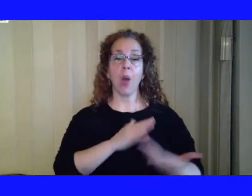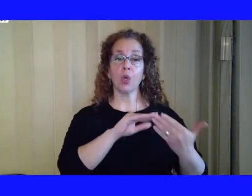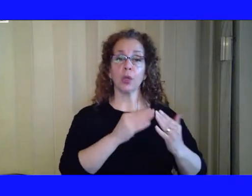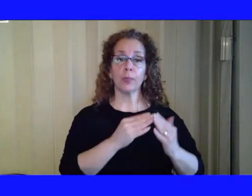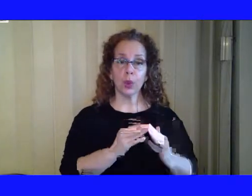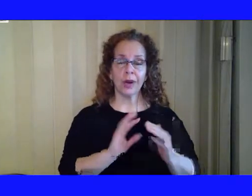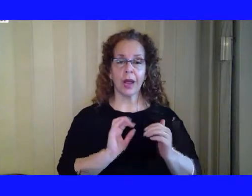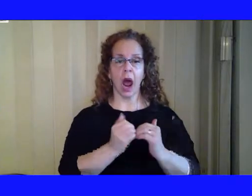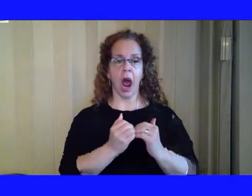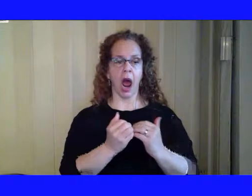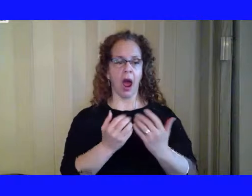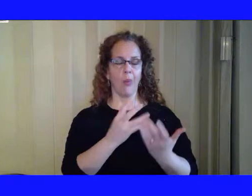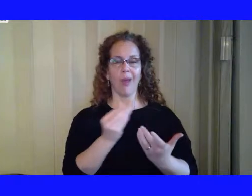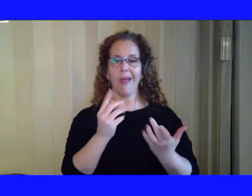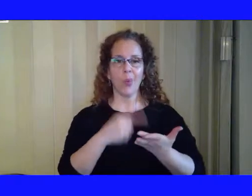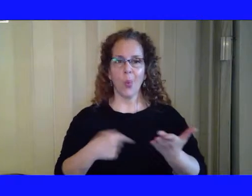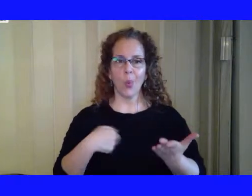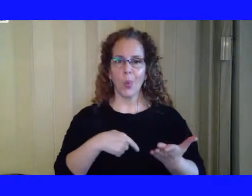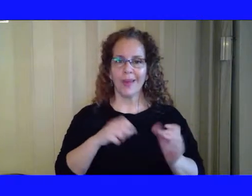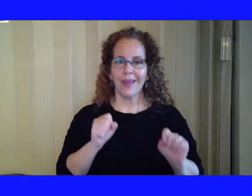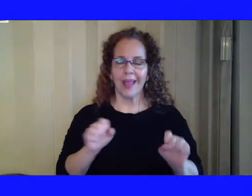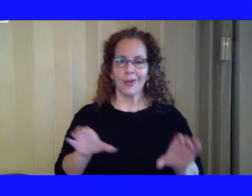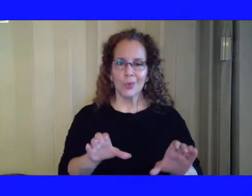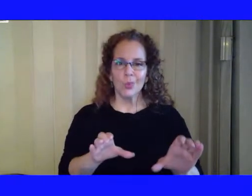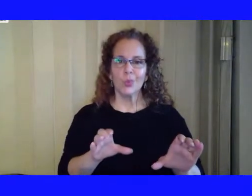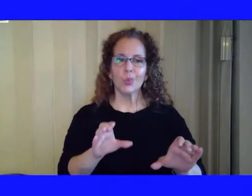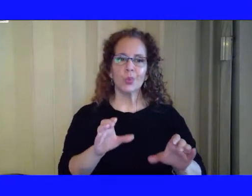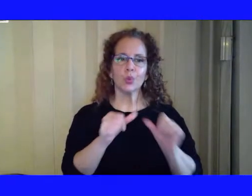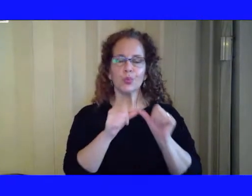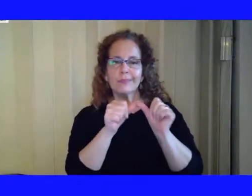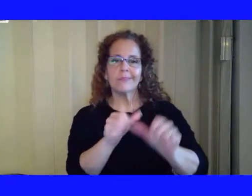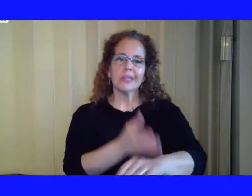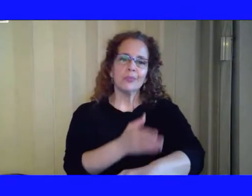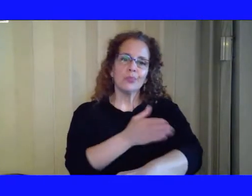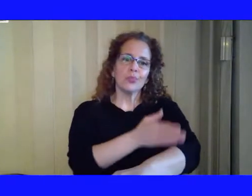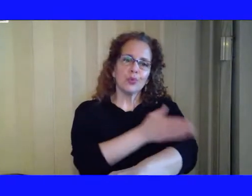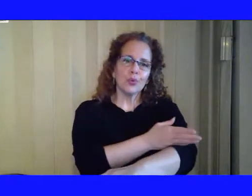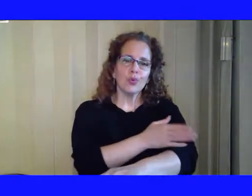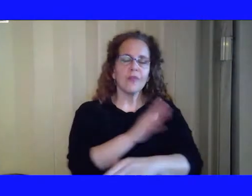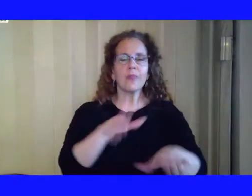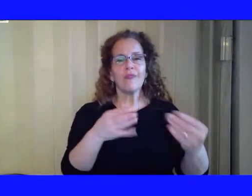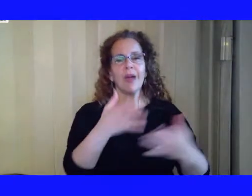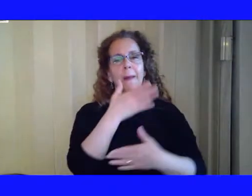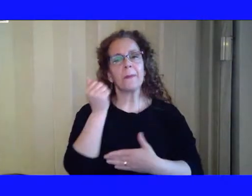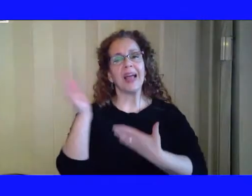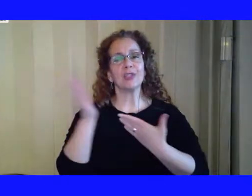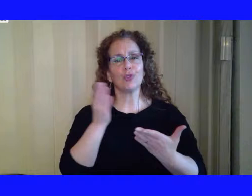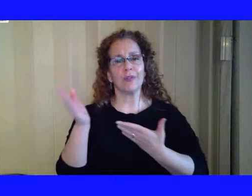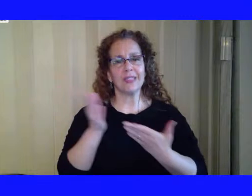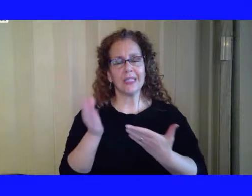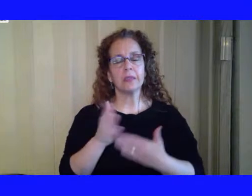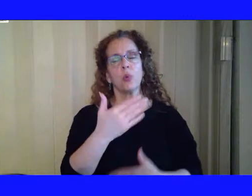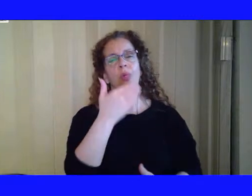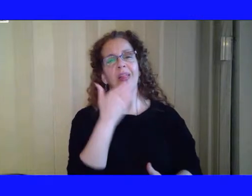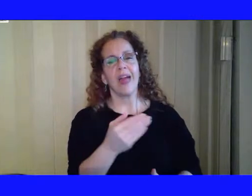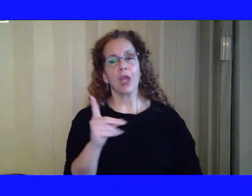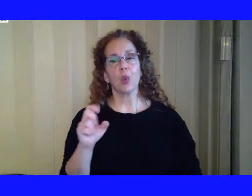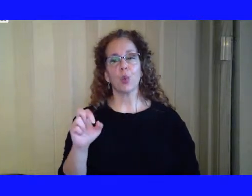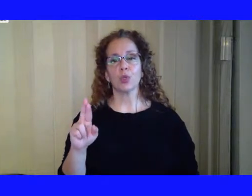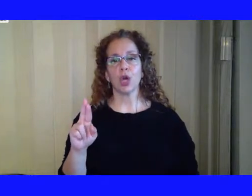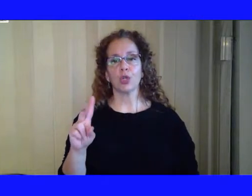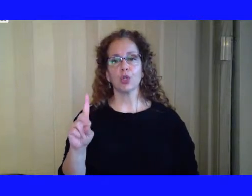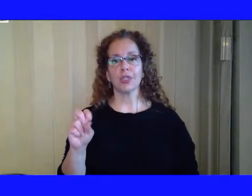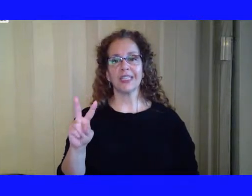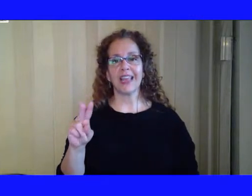Good morning, and it's good to be back and see you all. So thank you for giving me the opportunity to report out on the important work of the